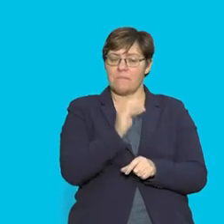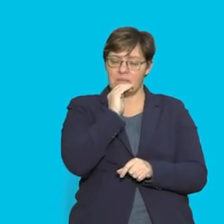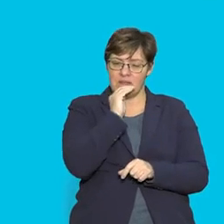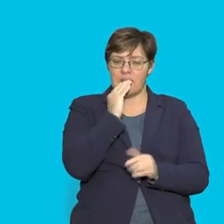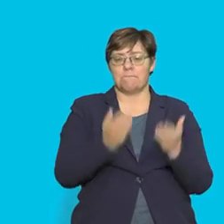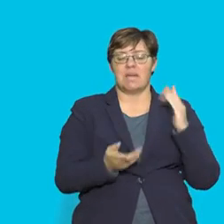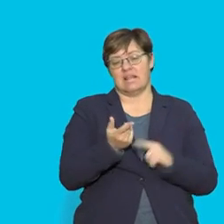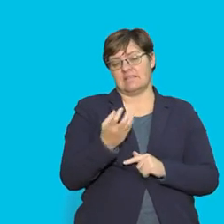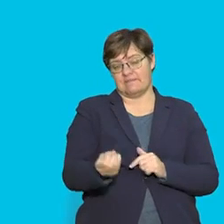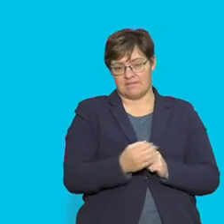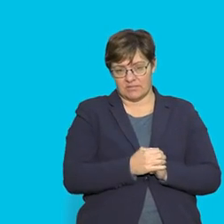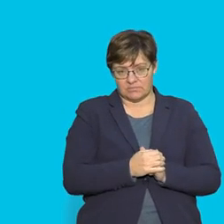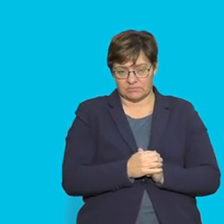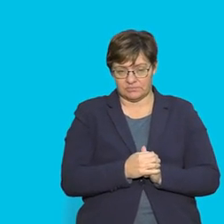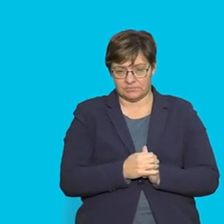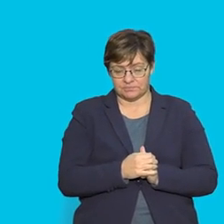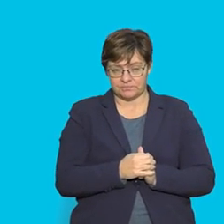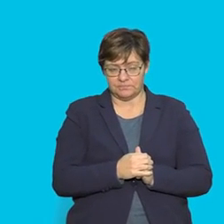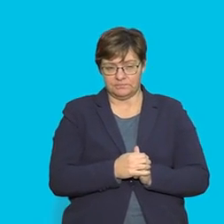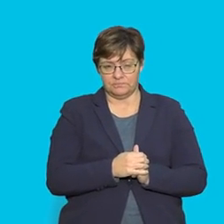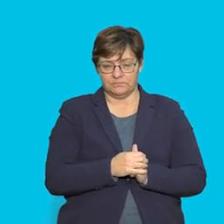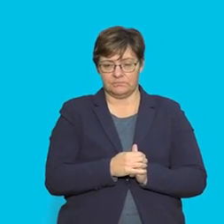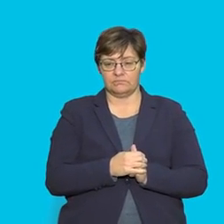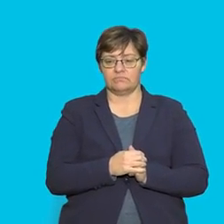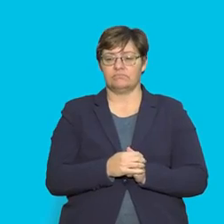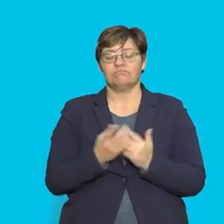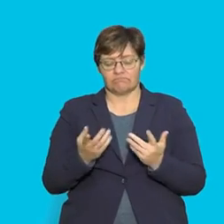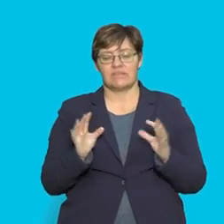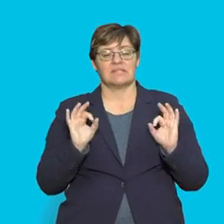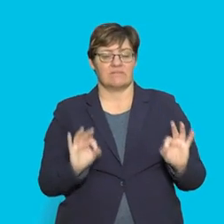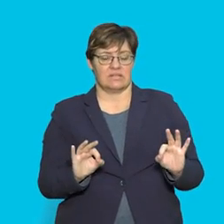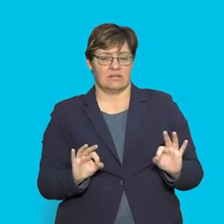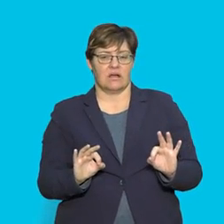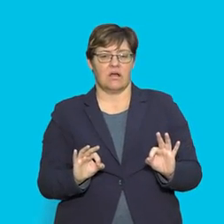you the balance that he will have at the end of the investment. And that's